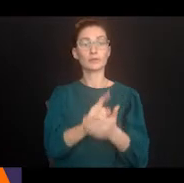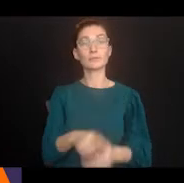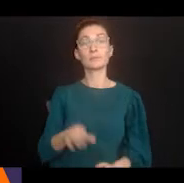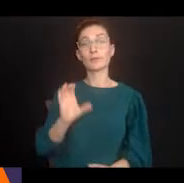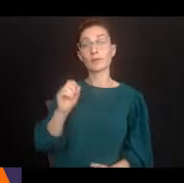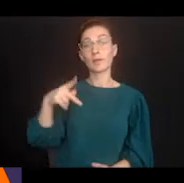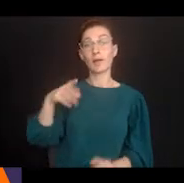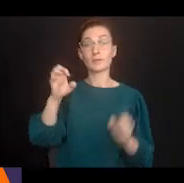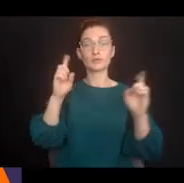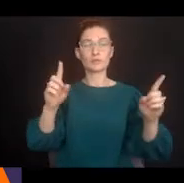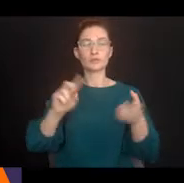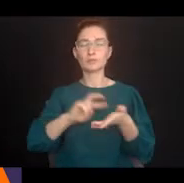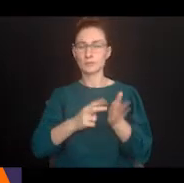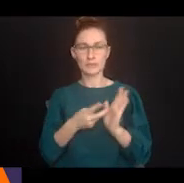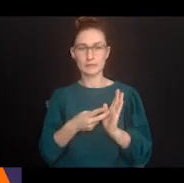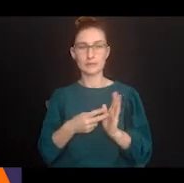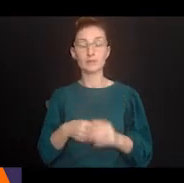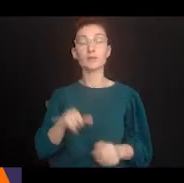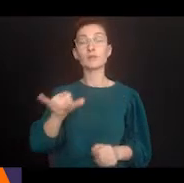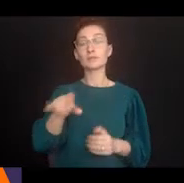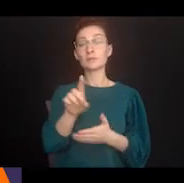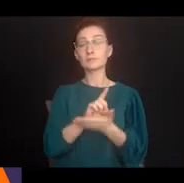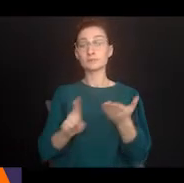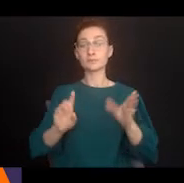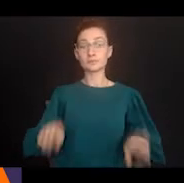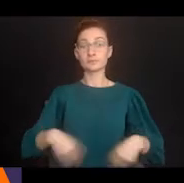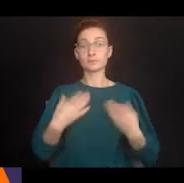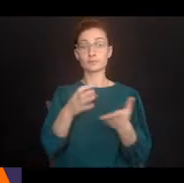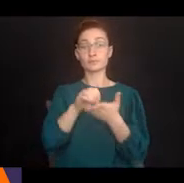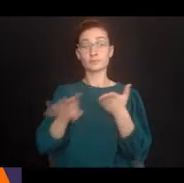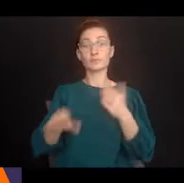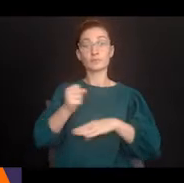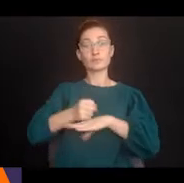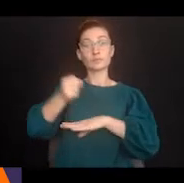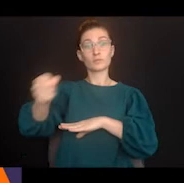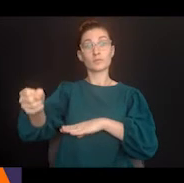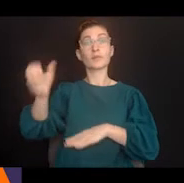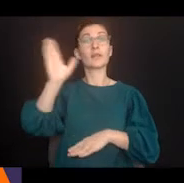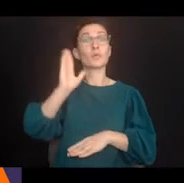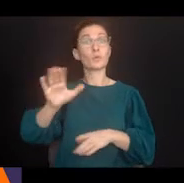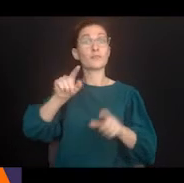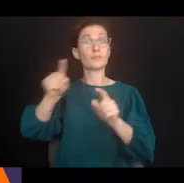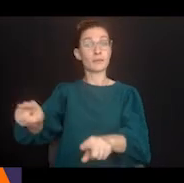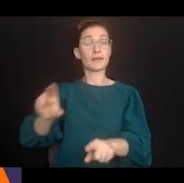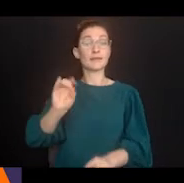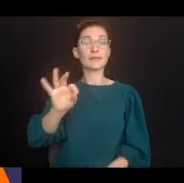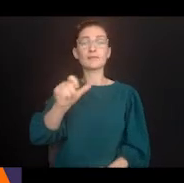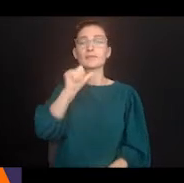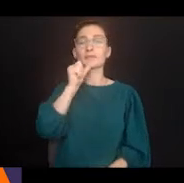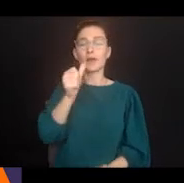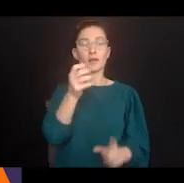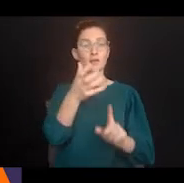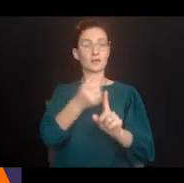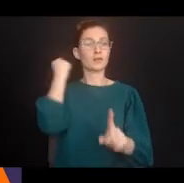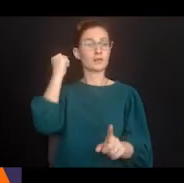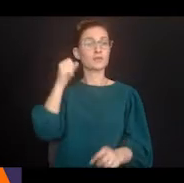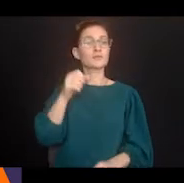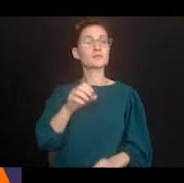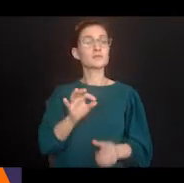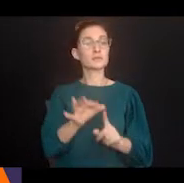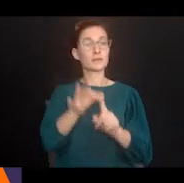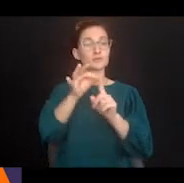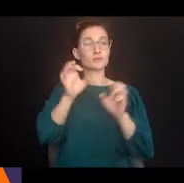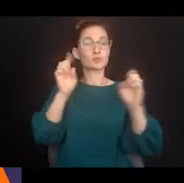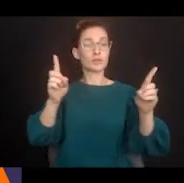education? Compensatory education is designed to put a student in the place they would have been had the student not been deprived of